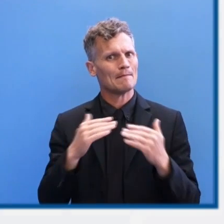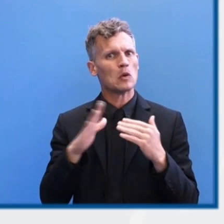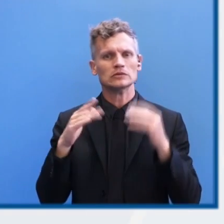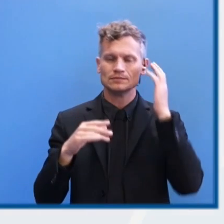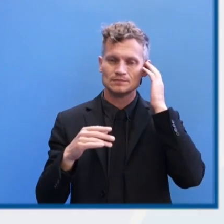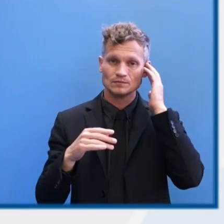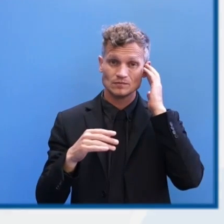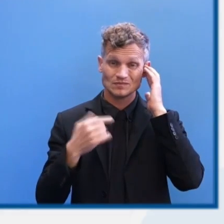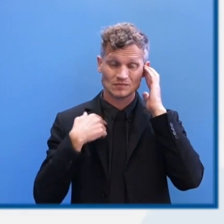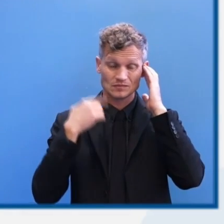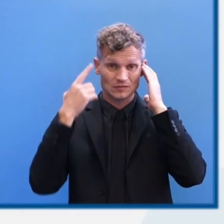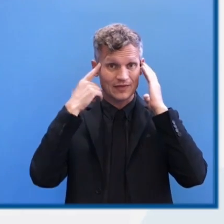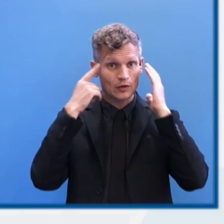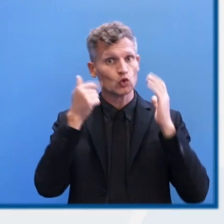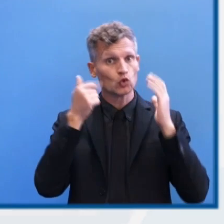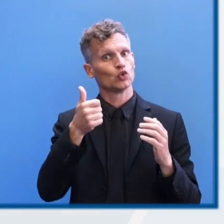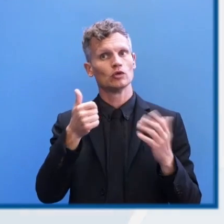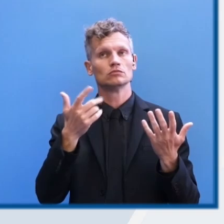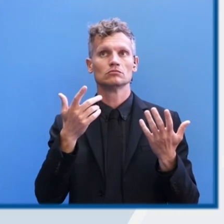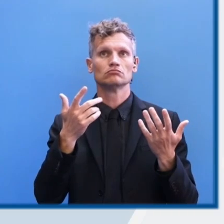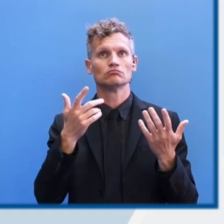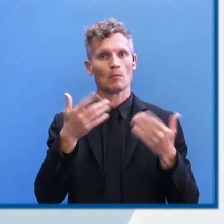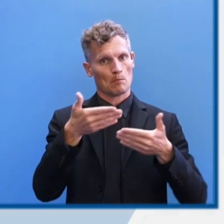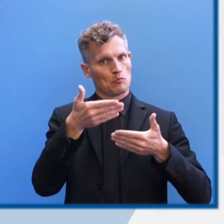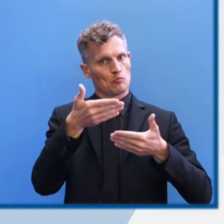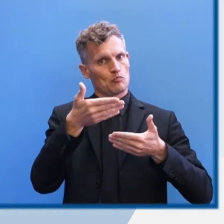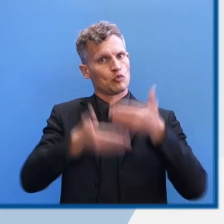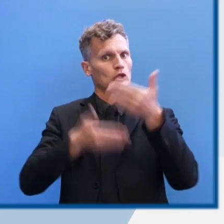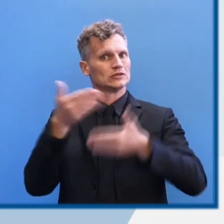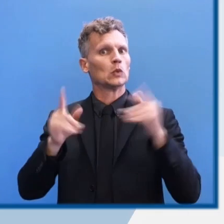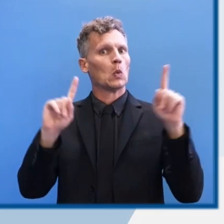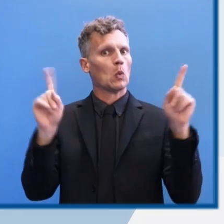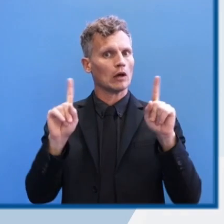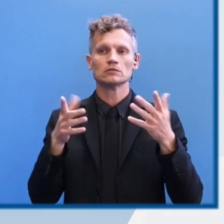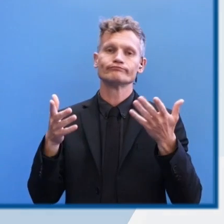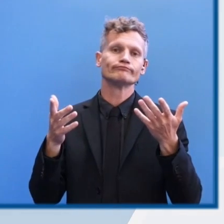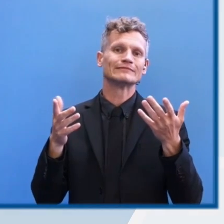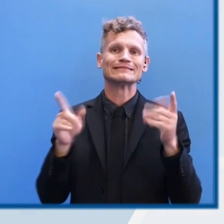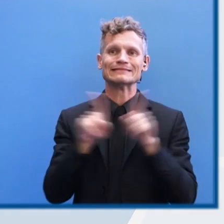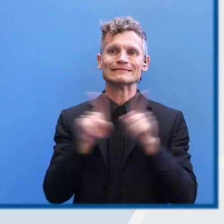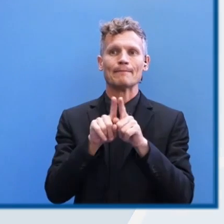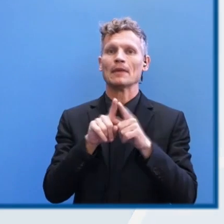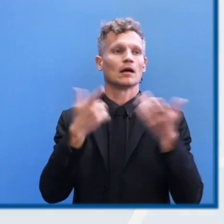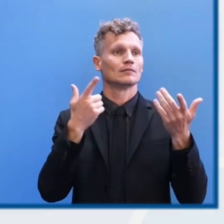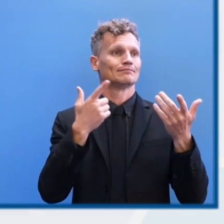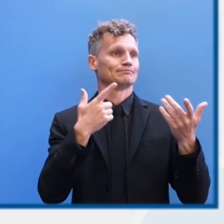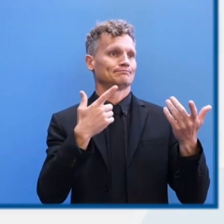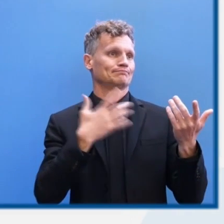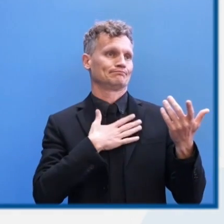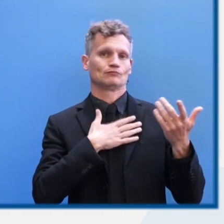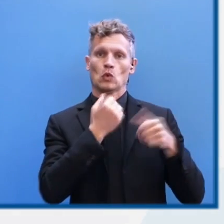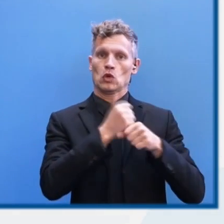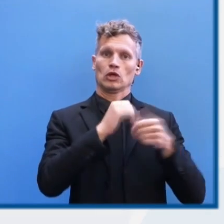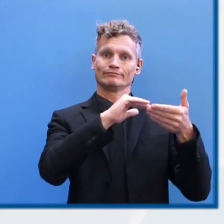useful to ensure a process being facilitated by a group of civil society organizations which